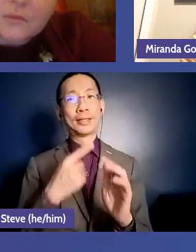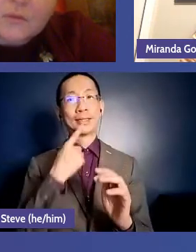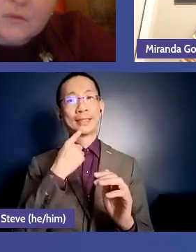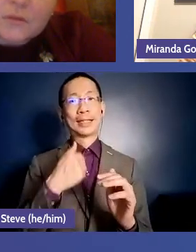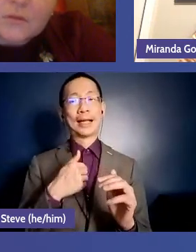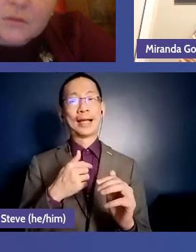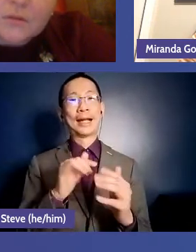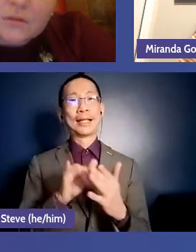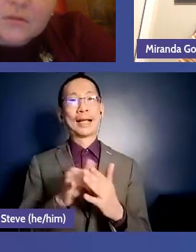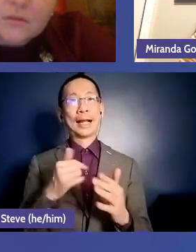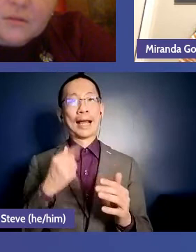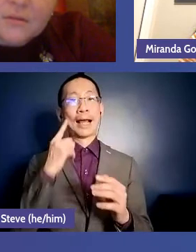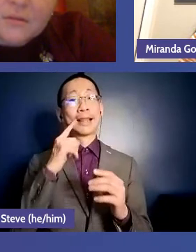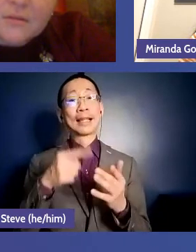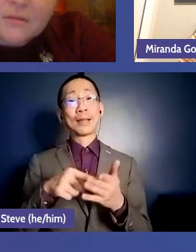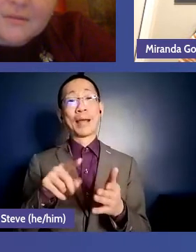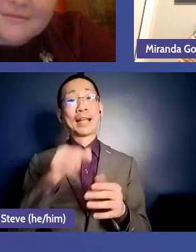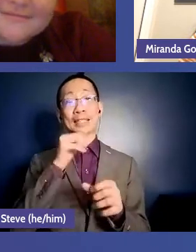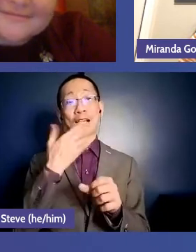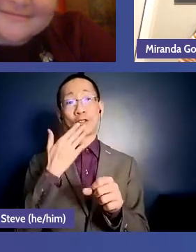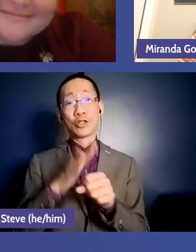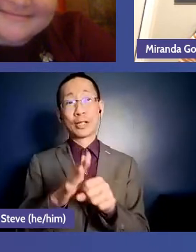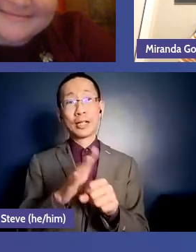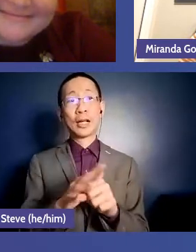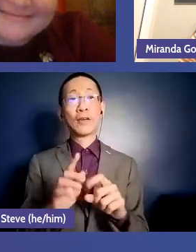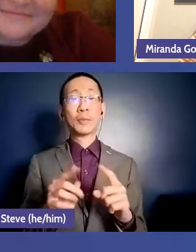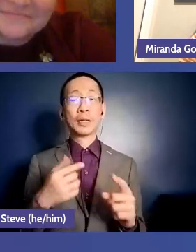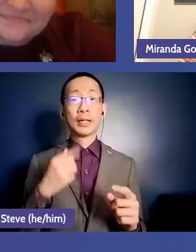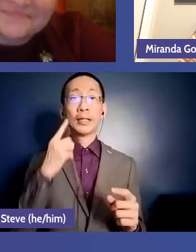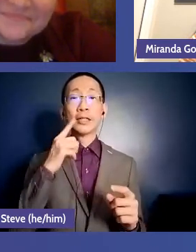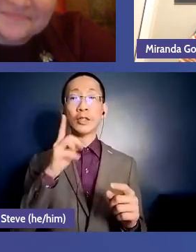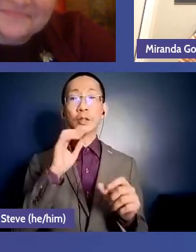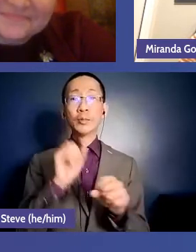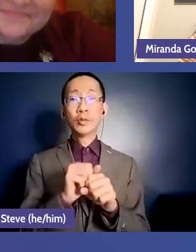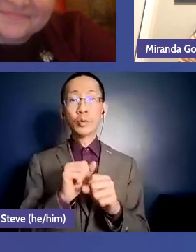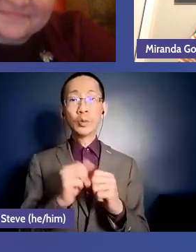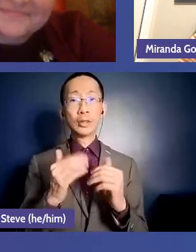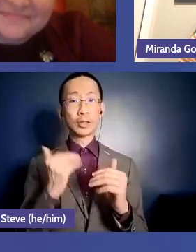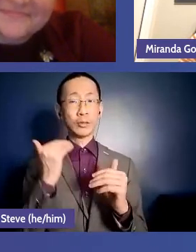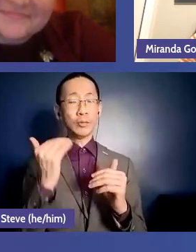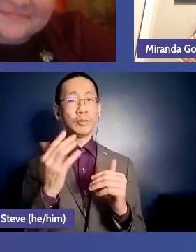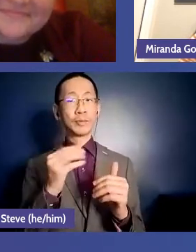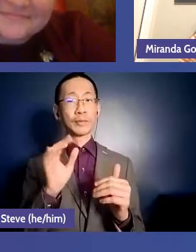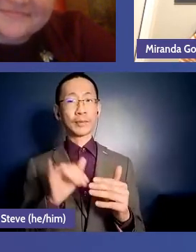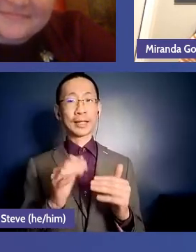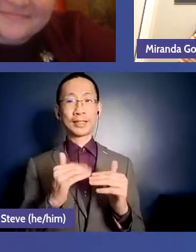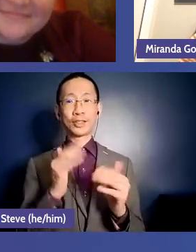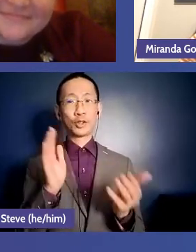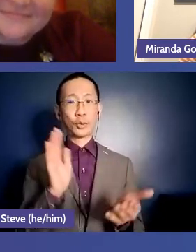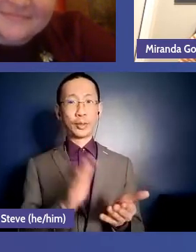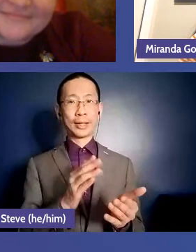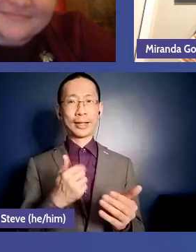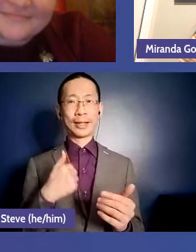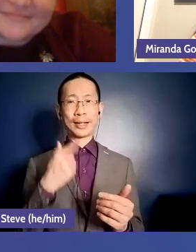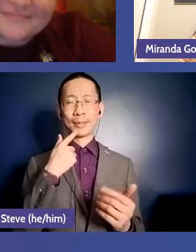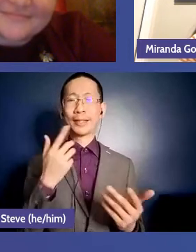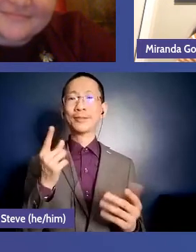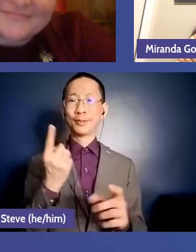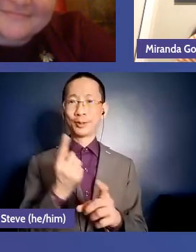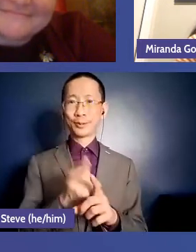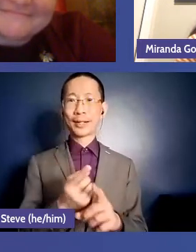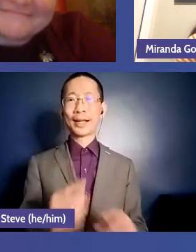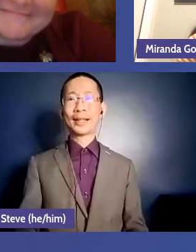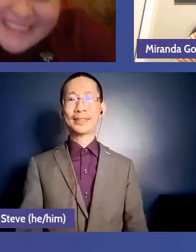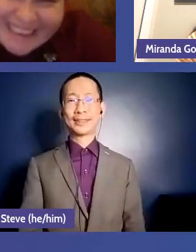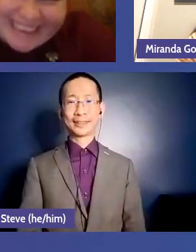think the pay is not good enough. I think you're going to be working too much and it's too low. And I'm like, you're right.